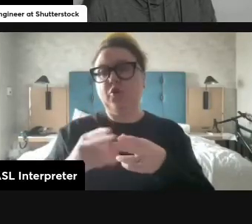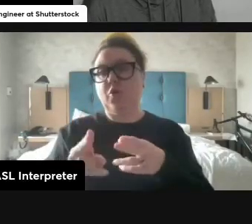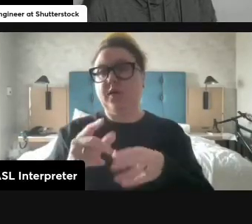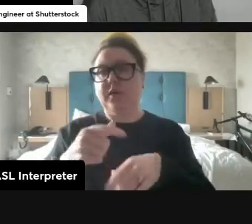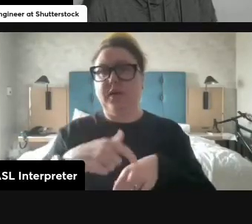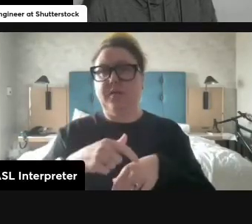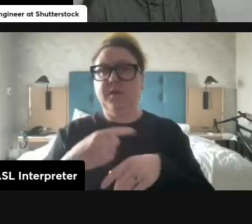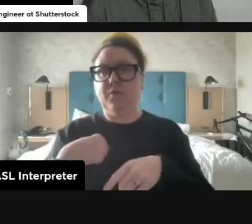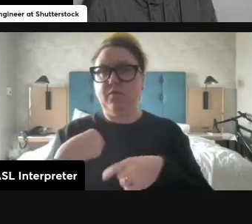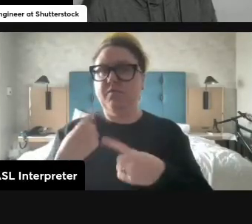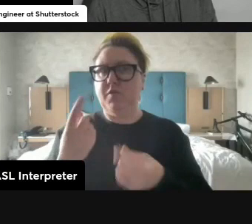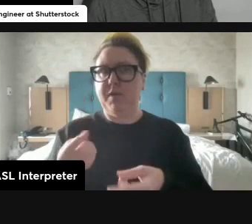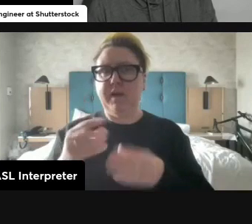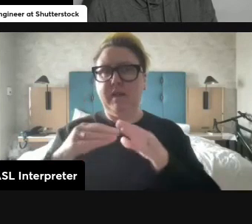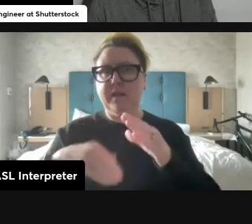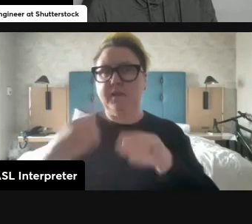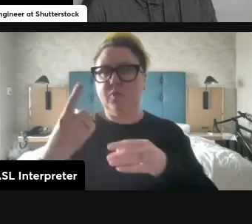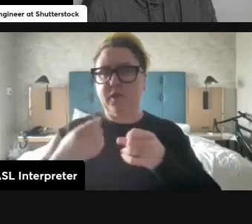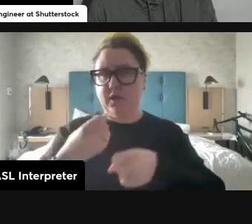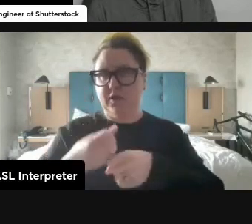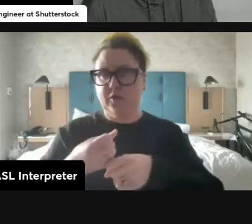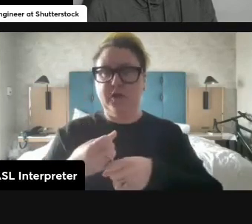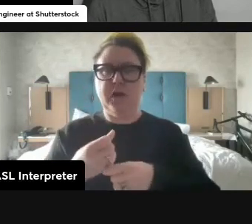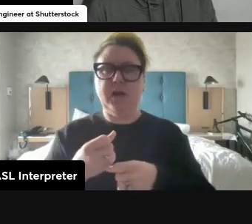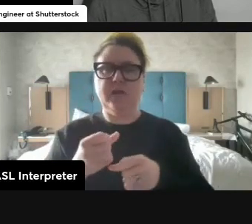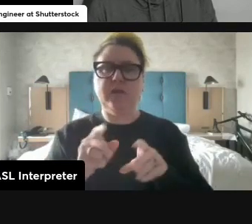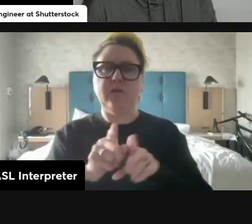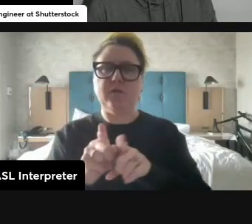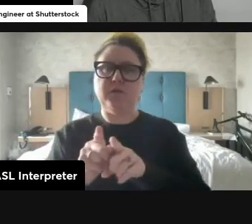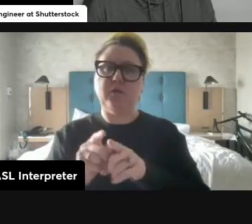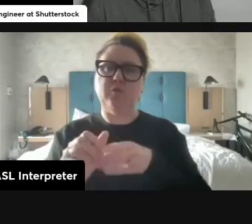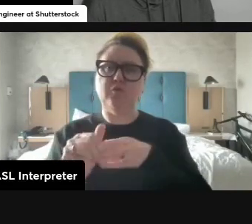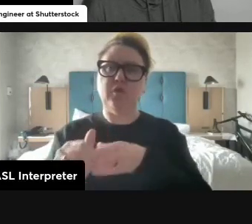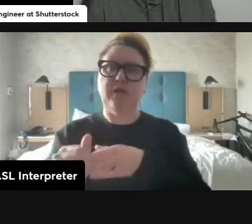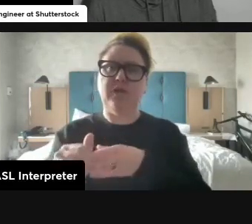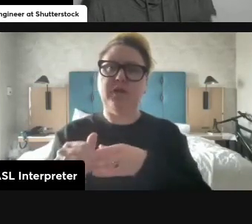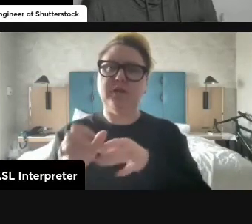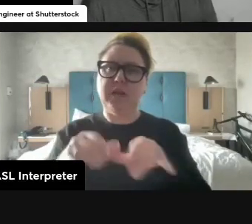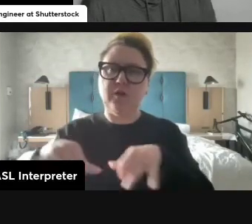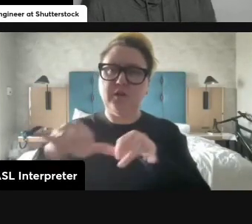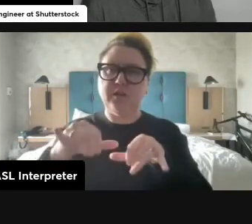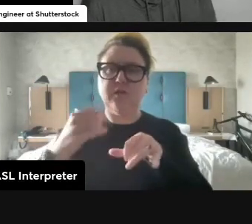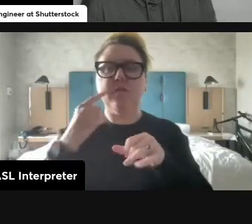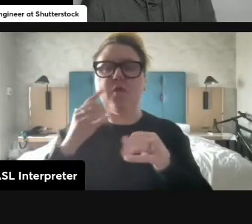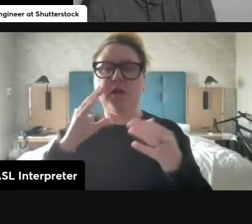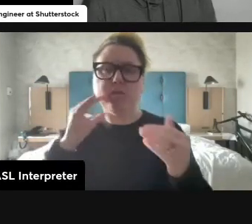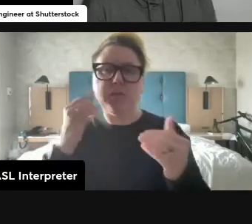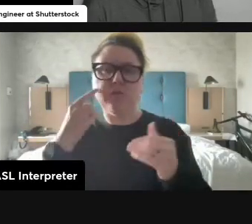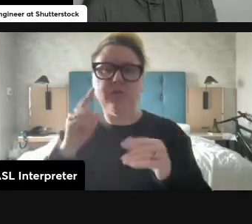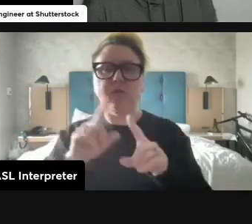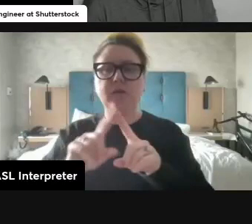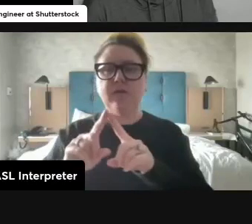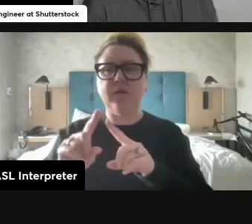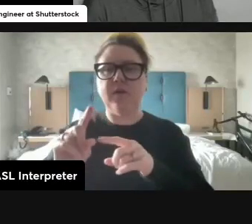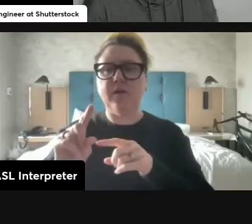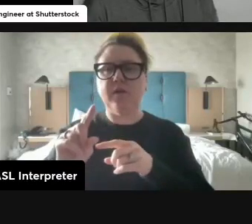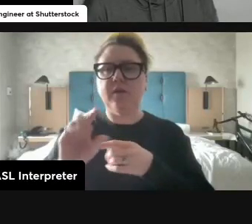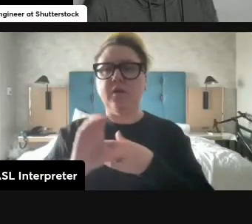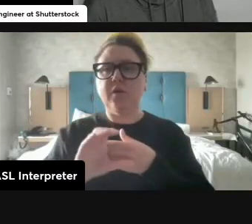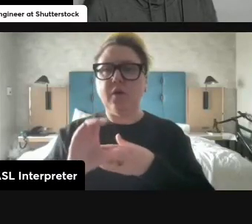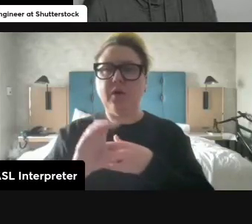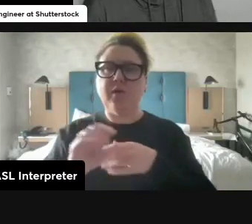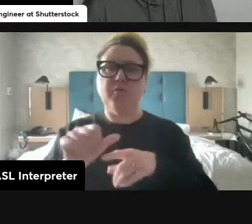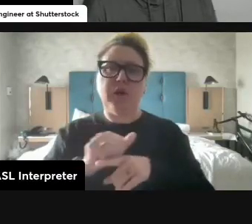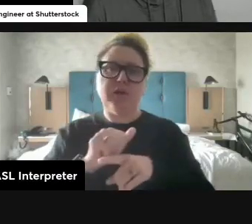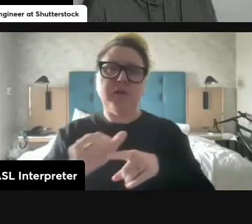year. Also driving standardization for expectations for different coding practices and that sort of thing. We use